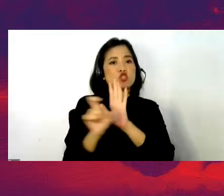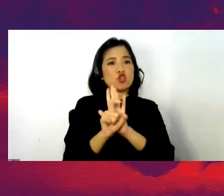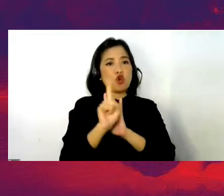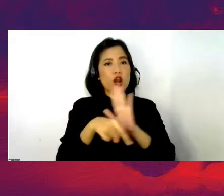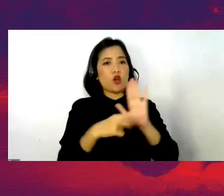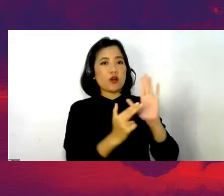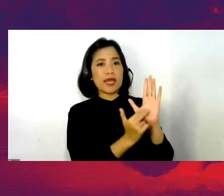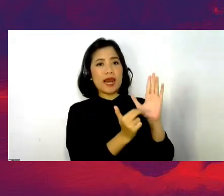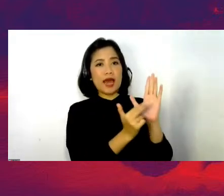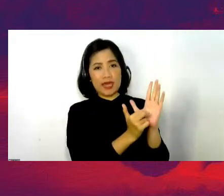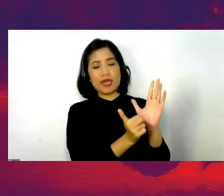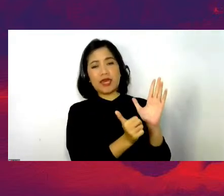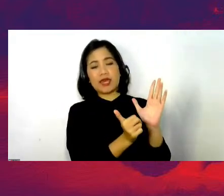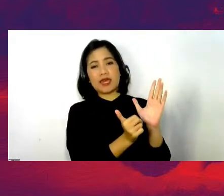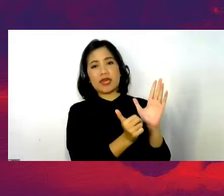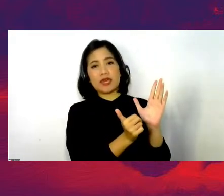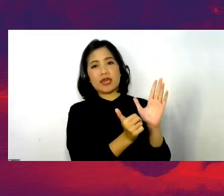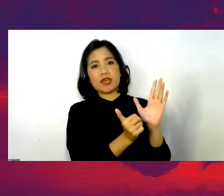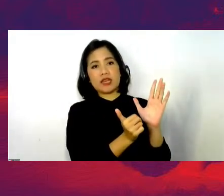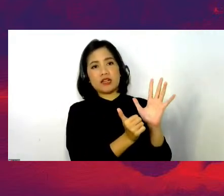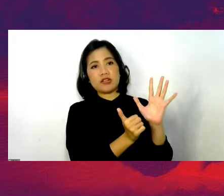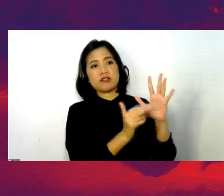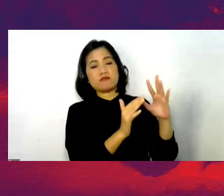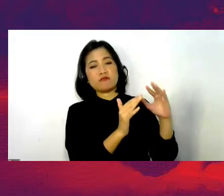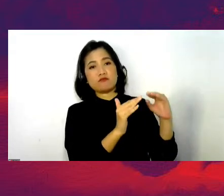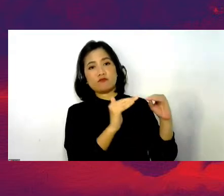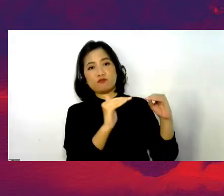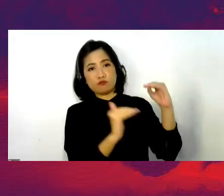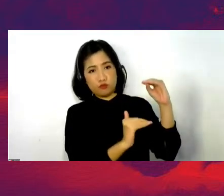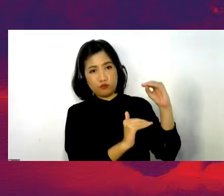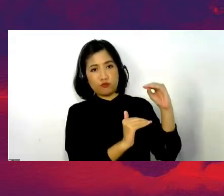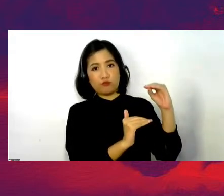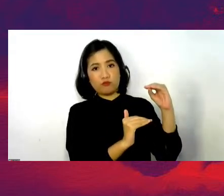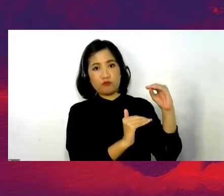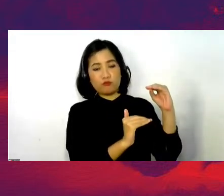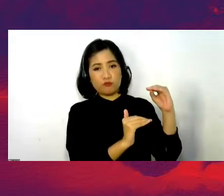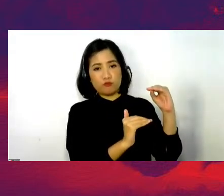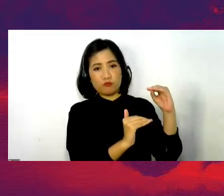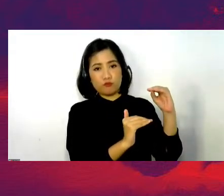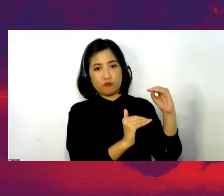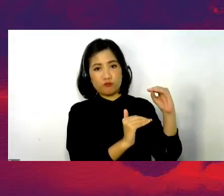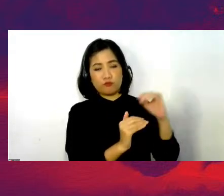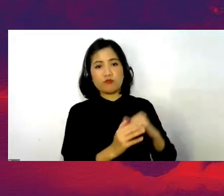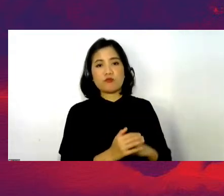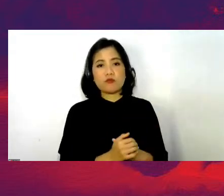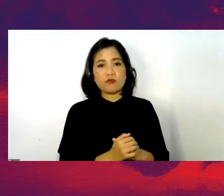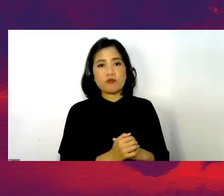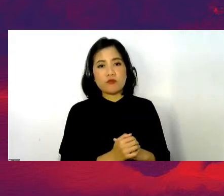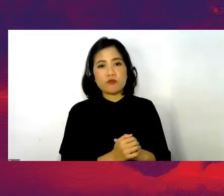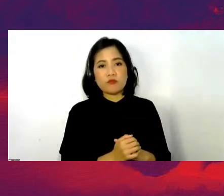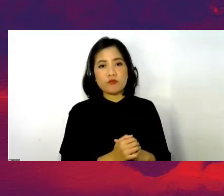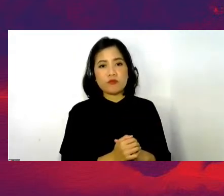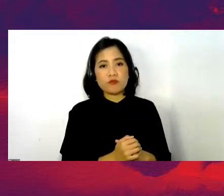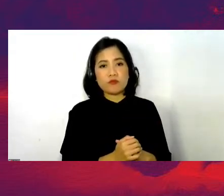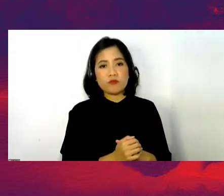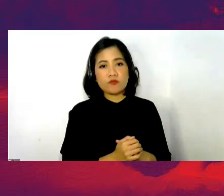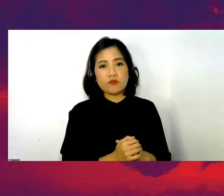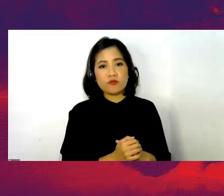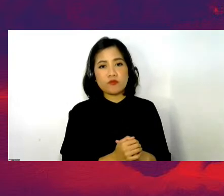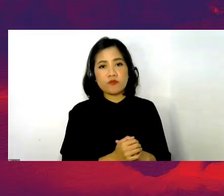are little nuggets of policy. They're telling you what should happen if a change occurs in a